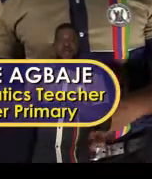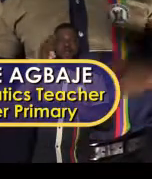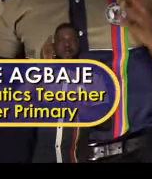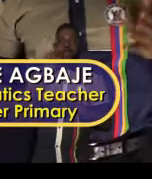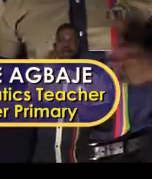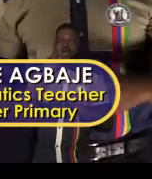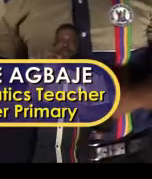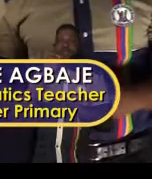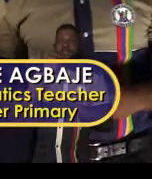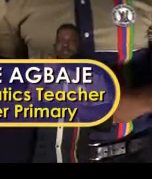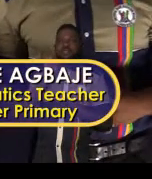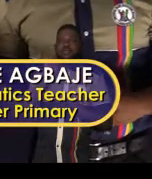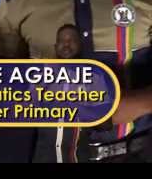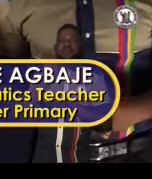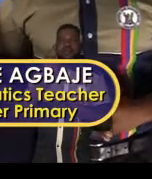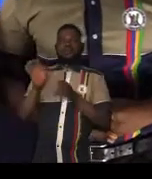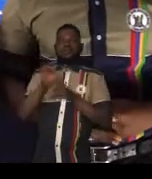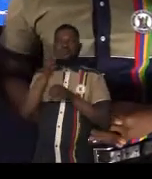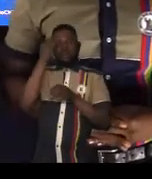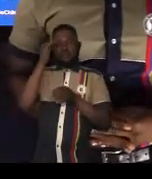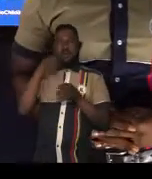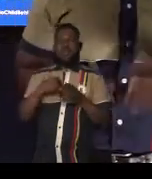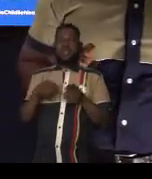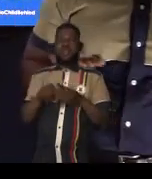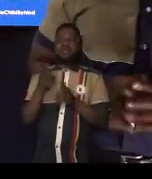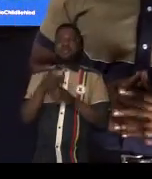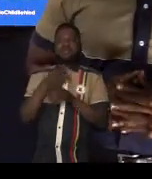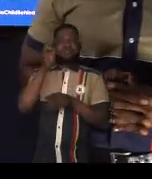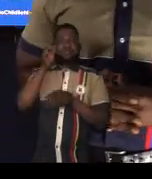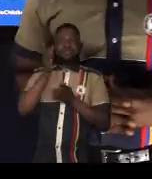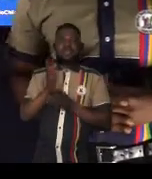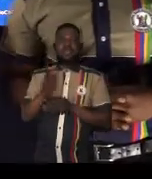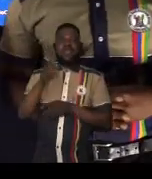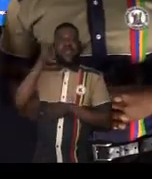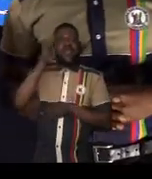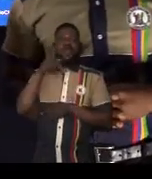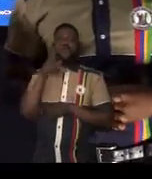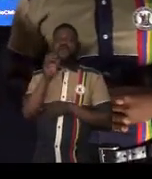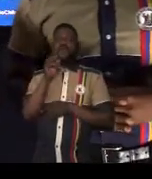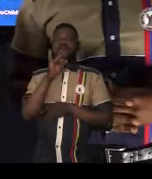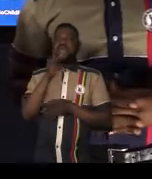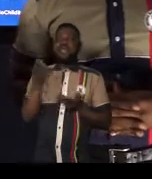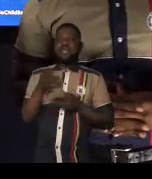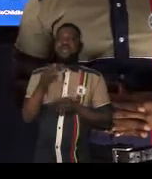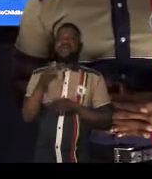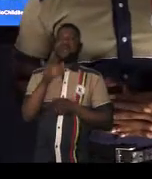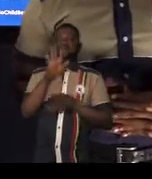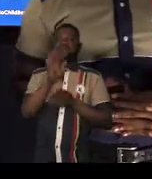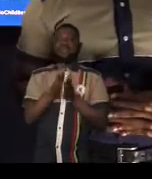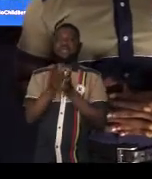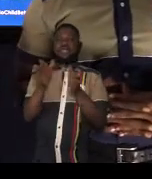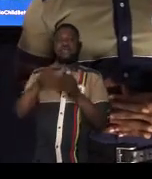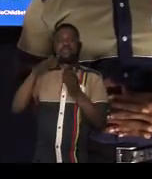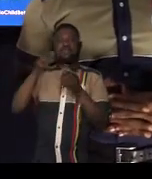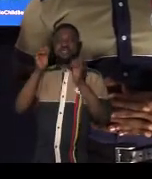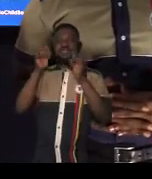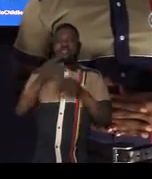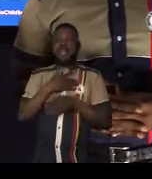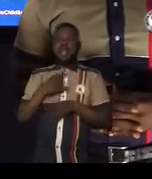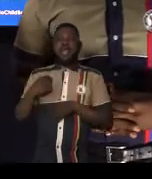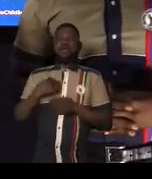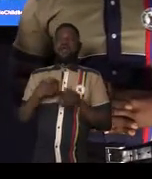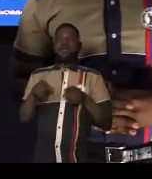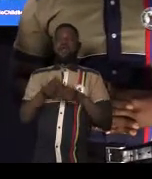teacher, Uncle Agbaje, but you know me as the mathematician. Uncle Popo is here, your general studies